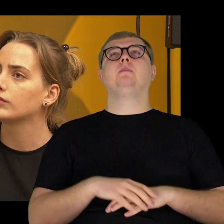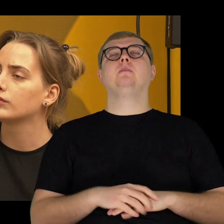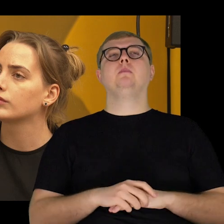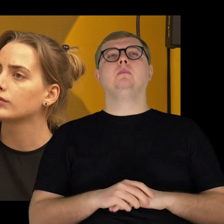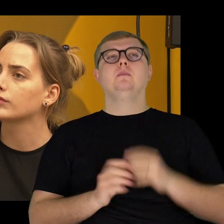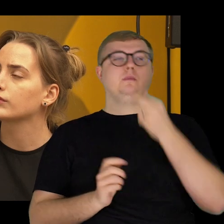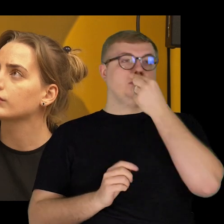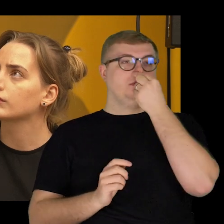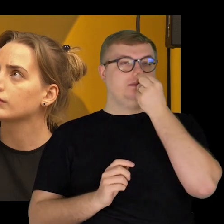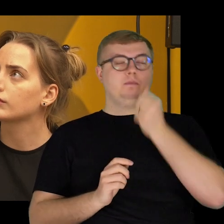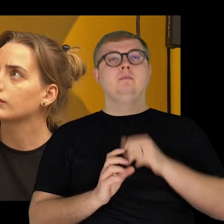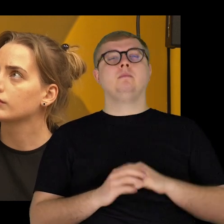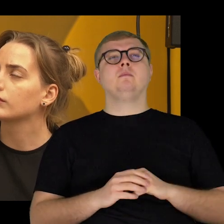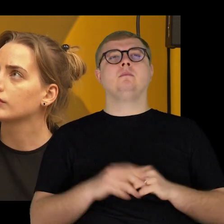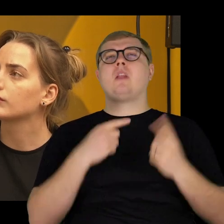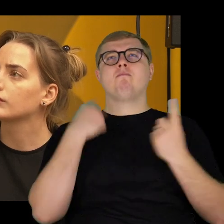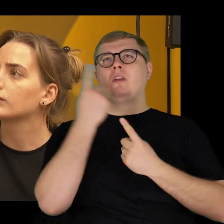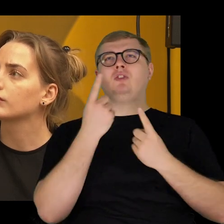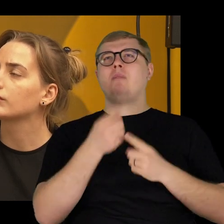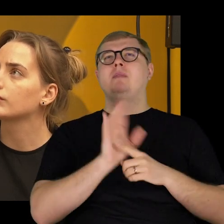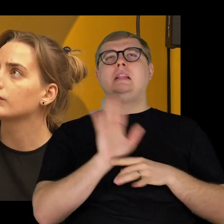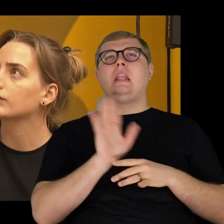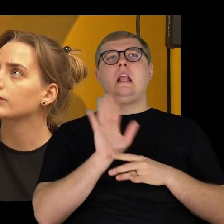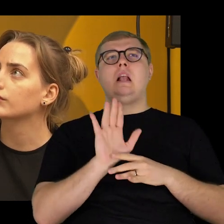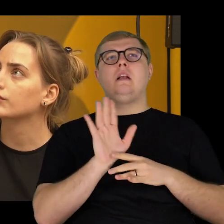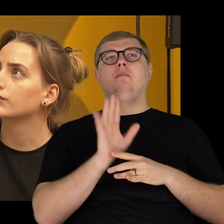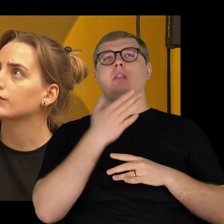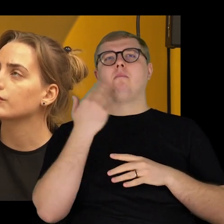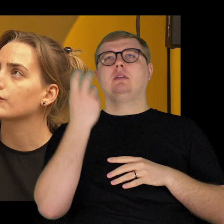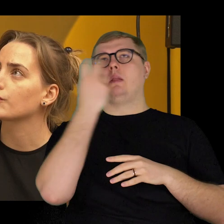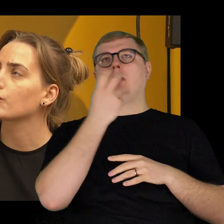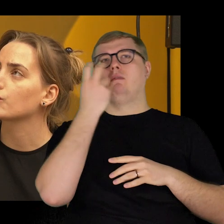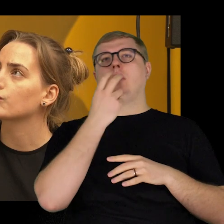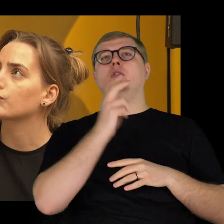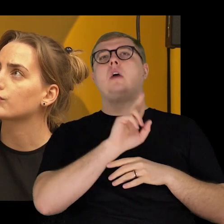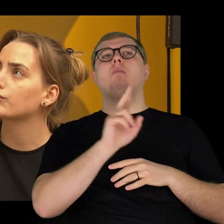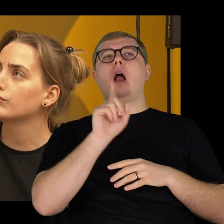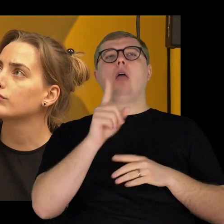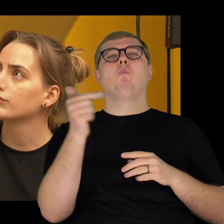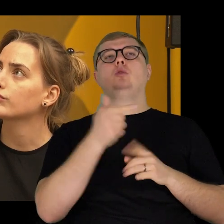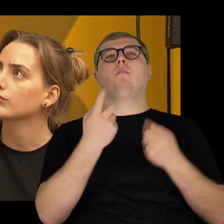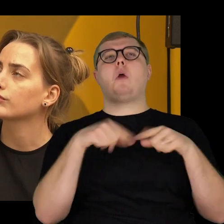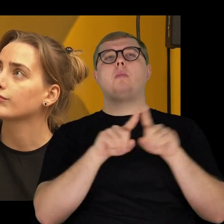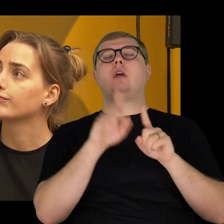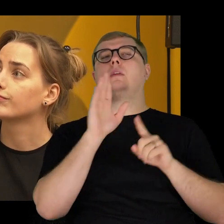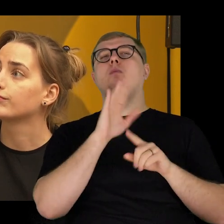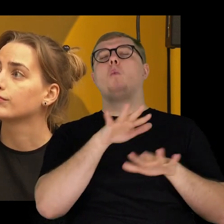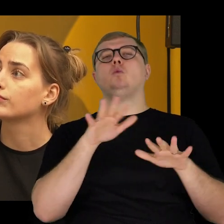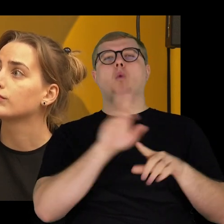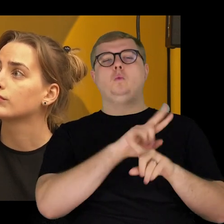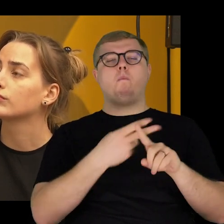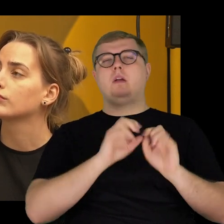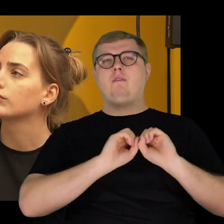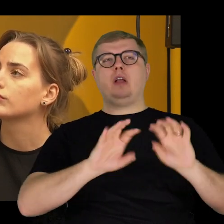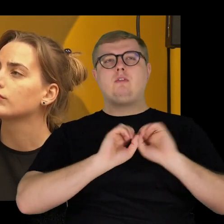it's not at all like that there's not an interest, but that you have to do a lot of like translation